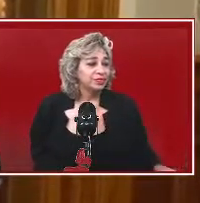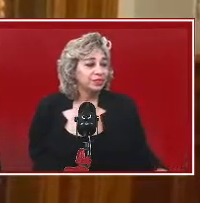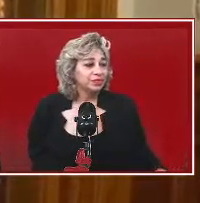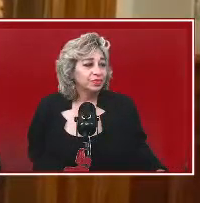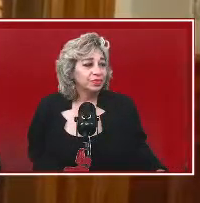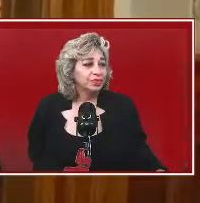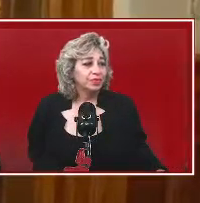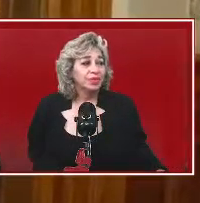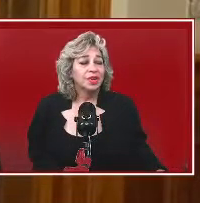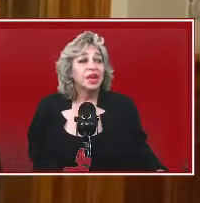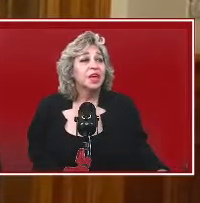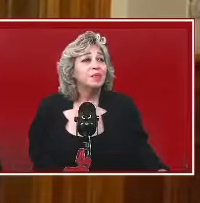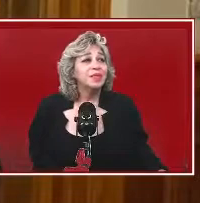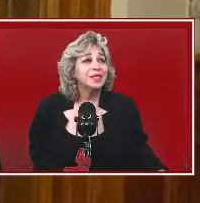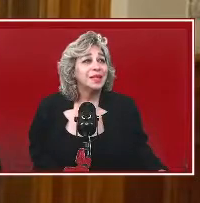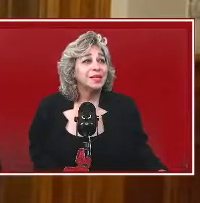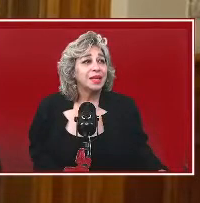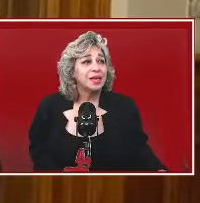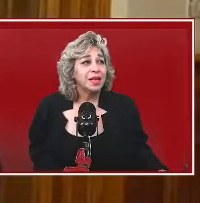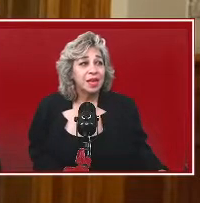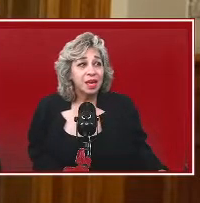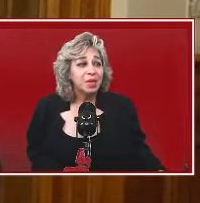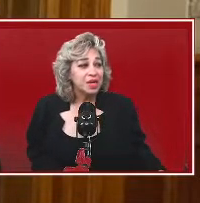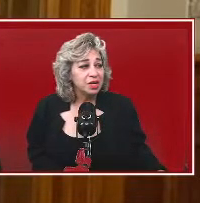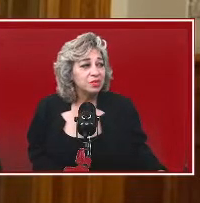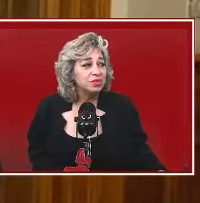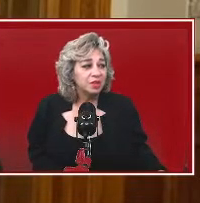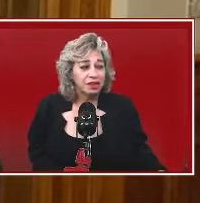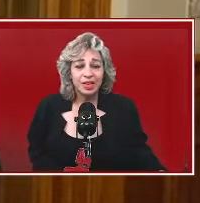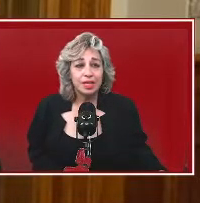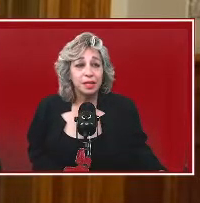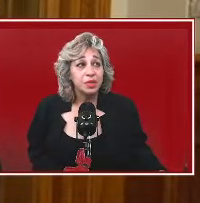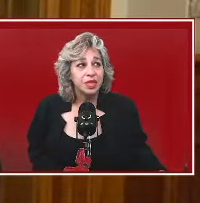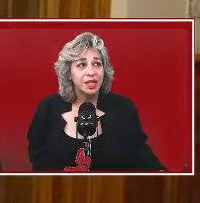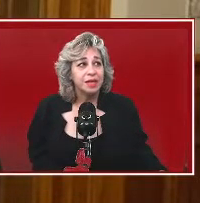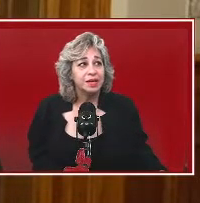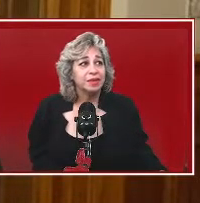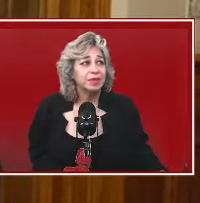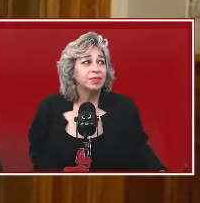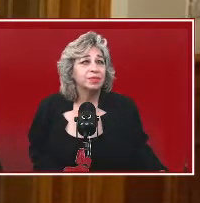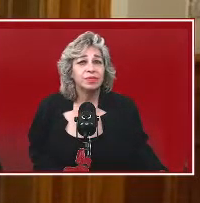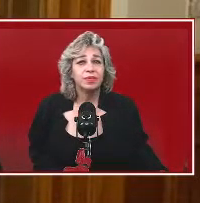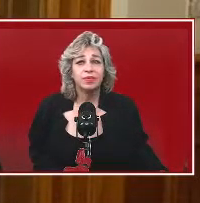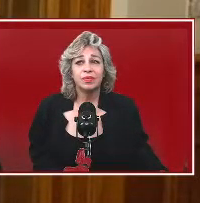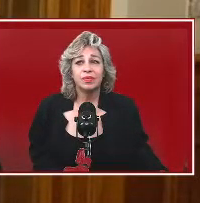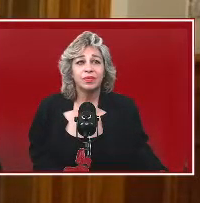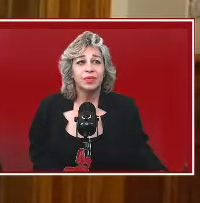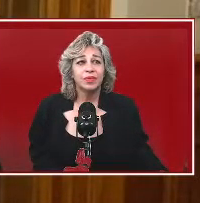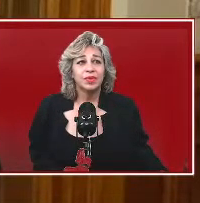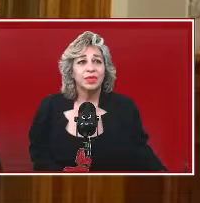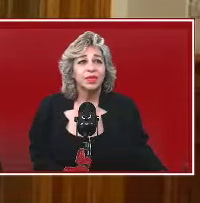hizo uso de su libertad. And besides that, he made use of his liberty.